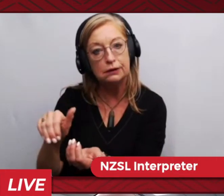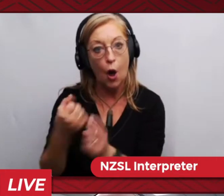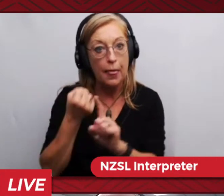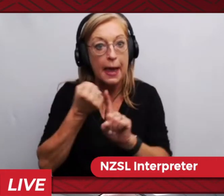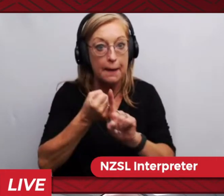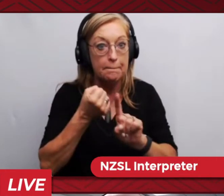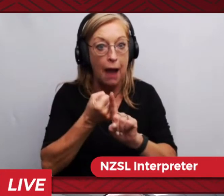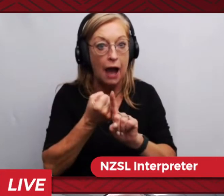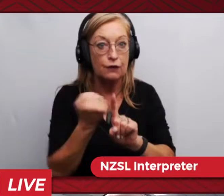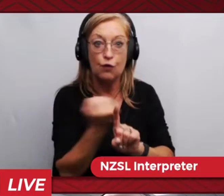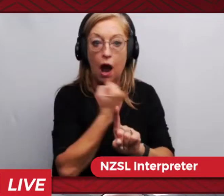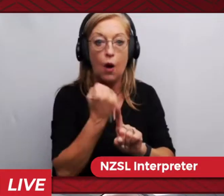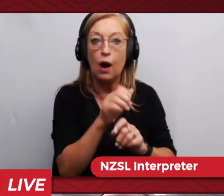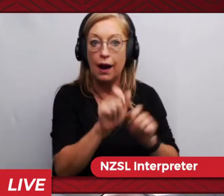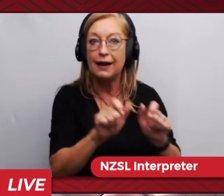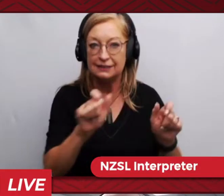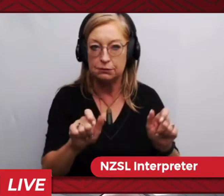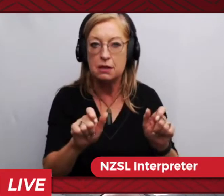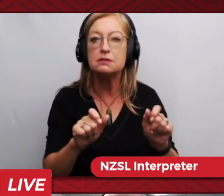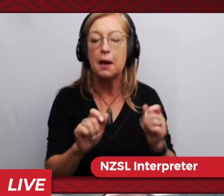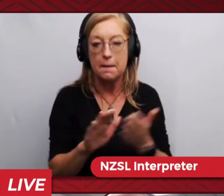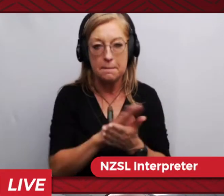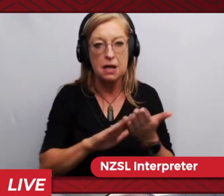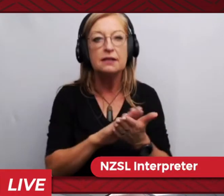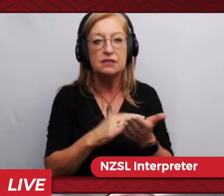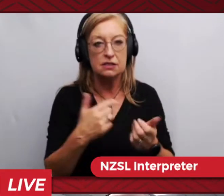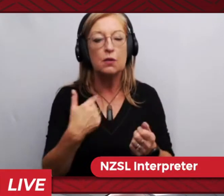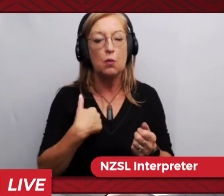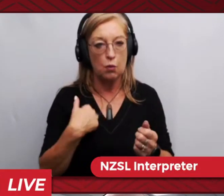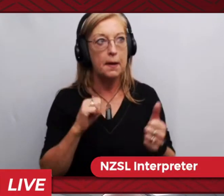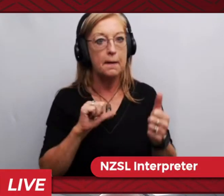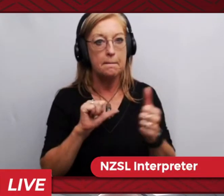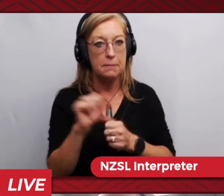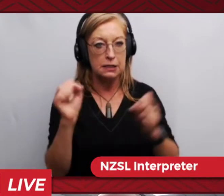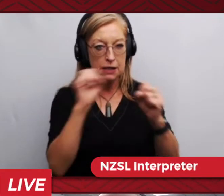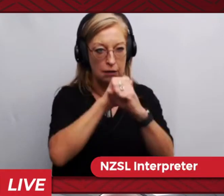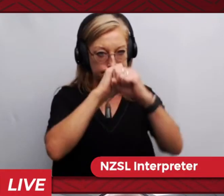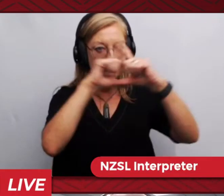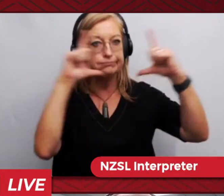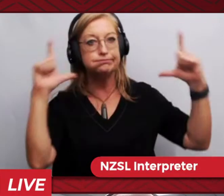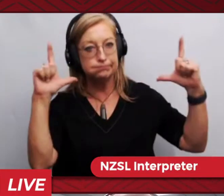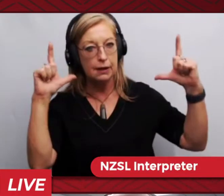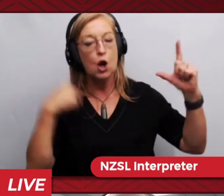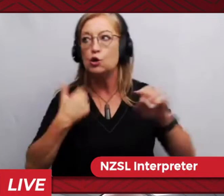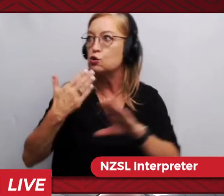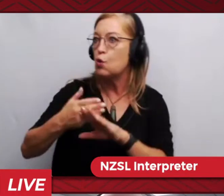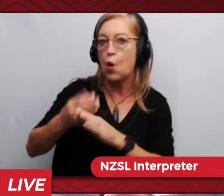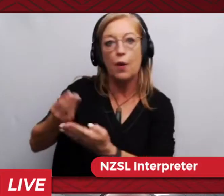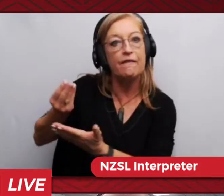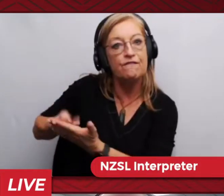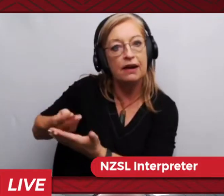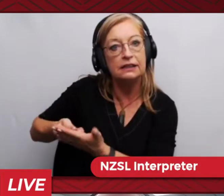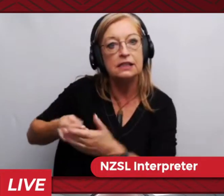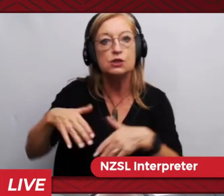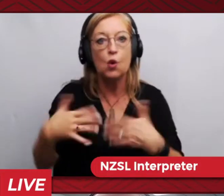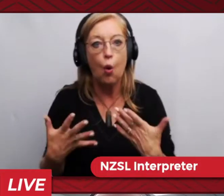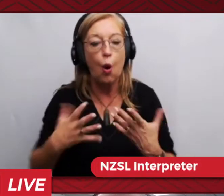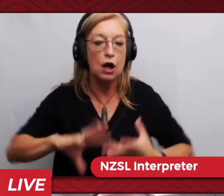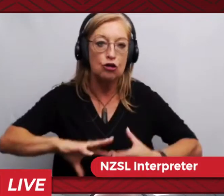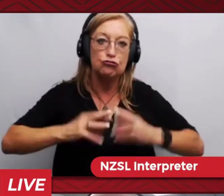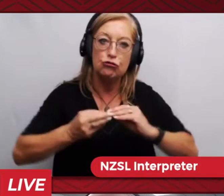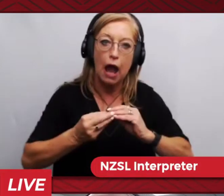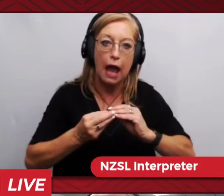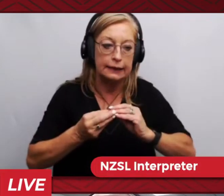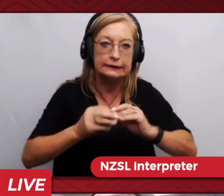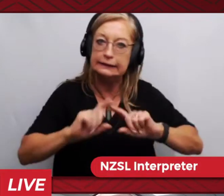our customers, the better equipped we are to work with your funders or to come up with ways ourselves that we